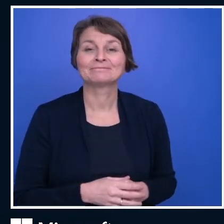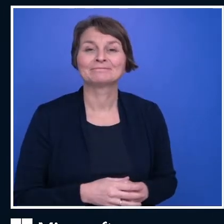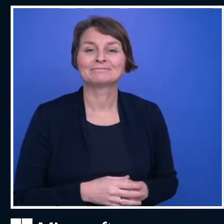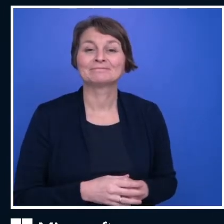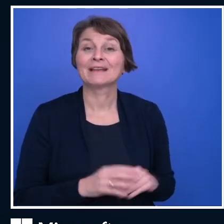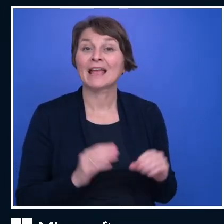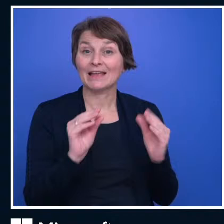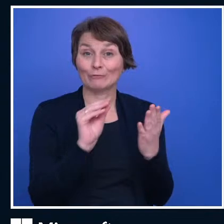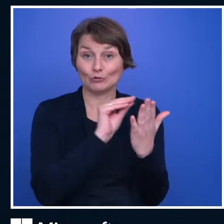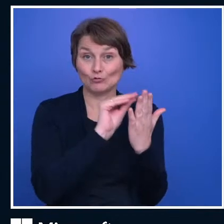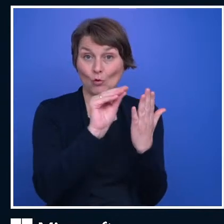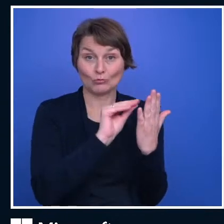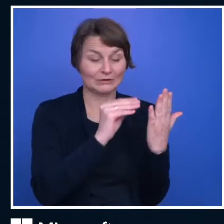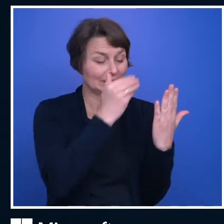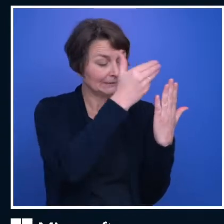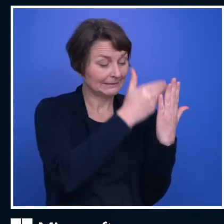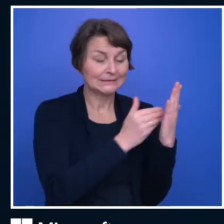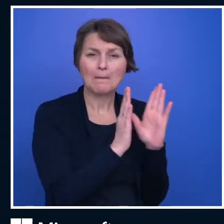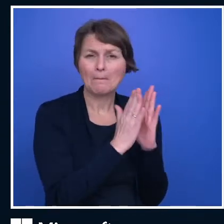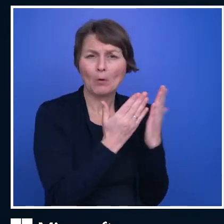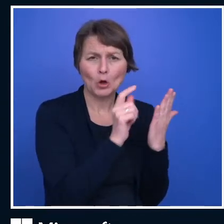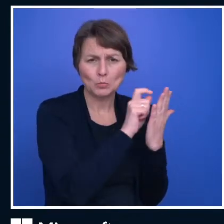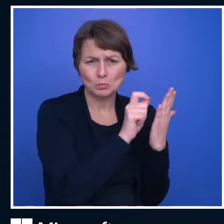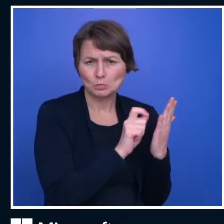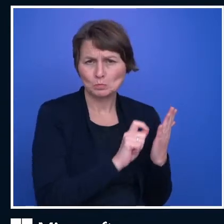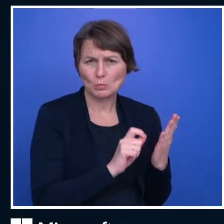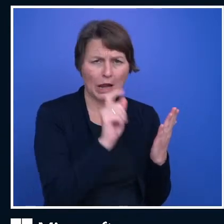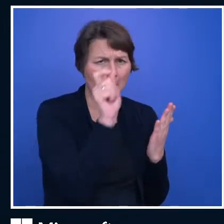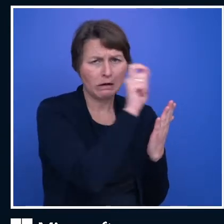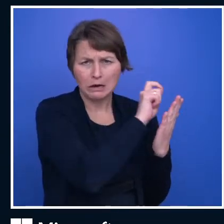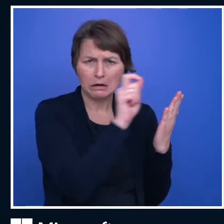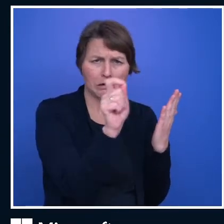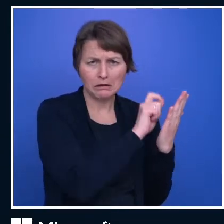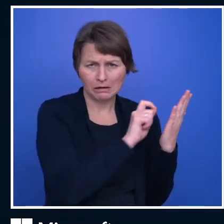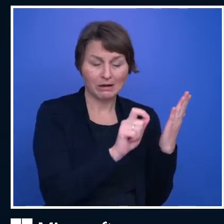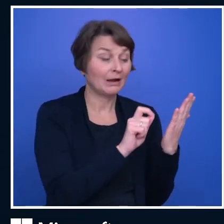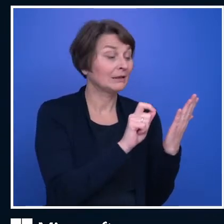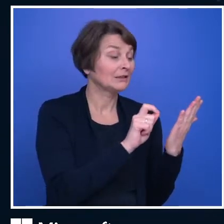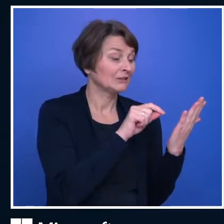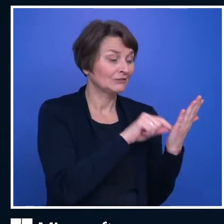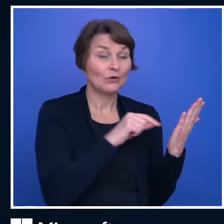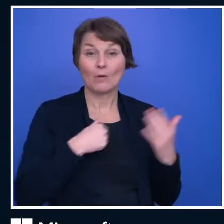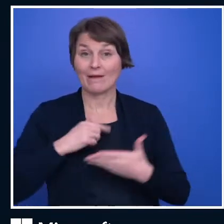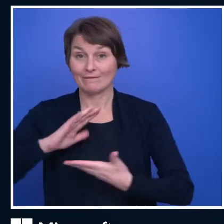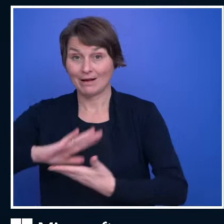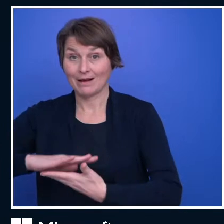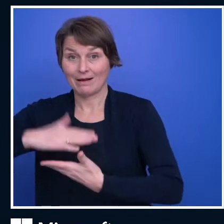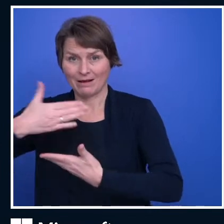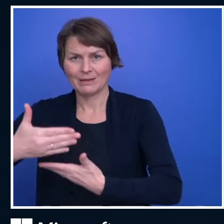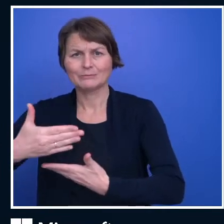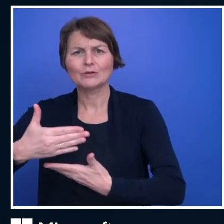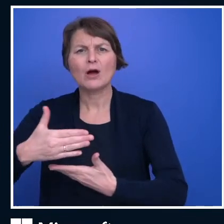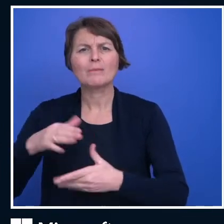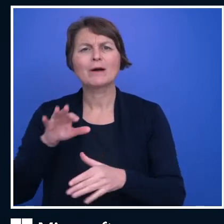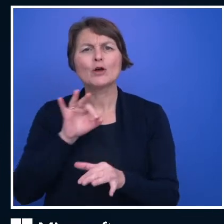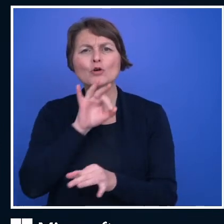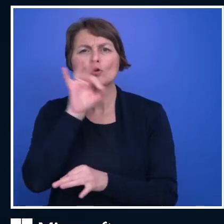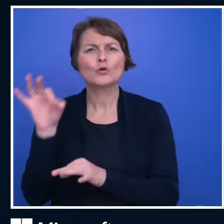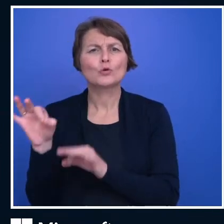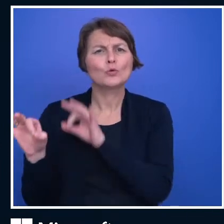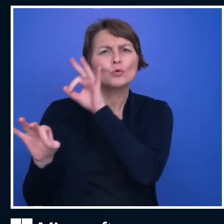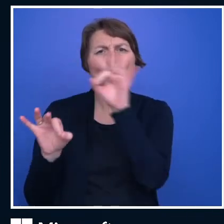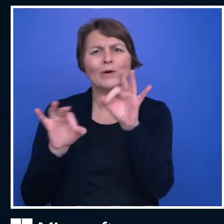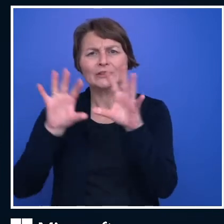and it's physically on a notebook, and I need a quiz generator on my laptop. So how does the process in between this even